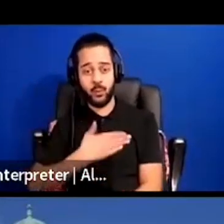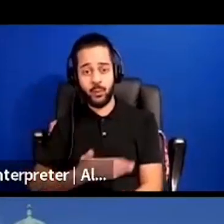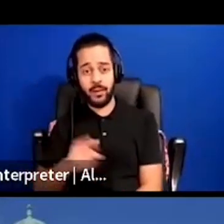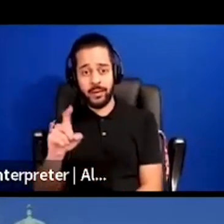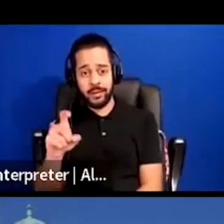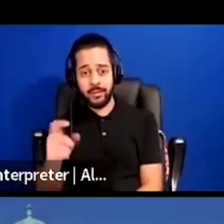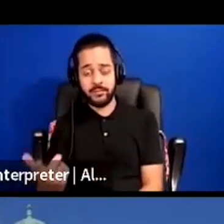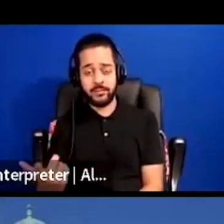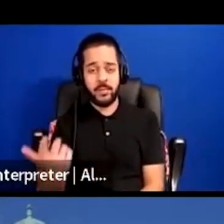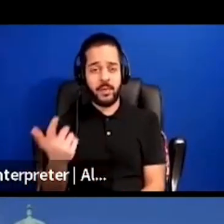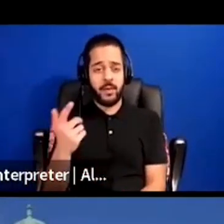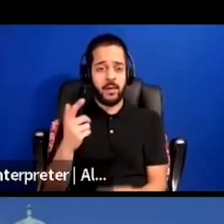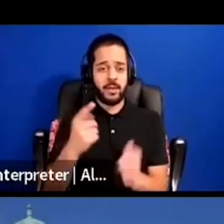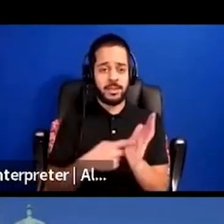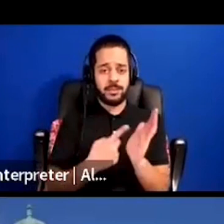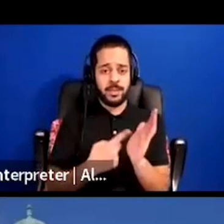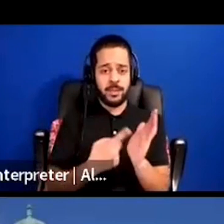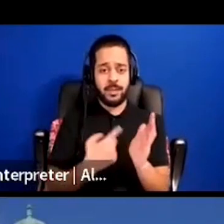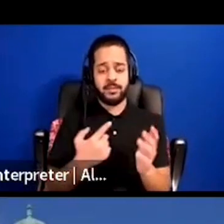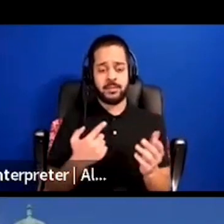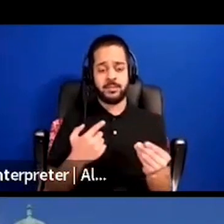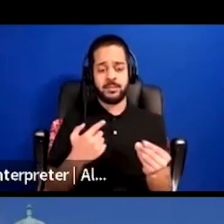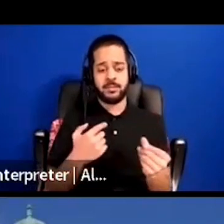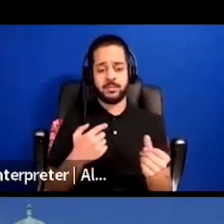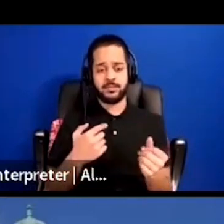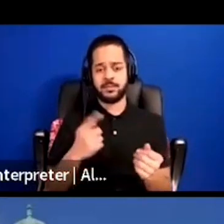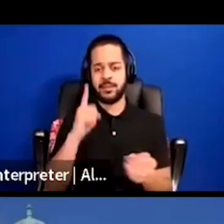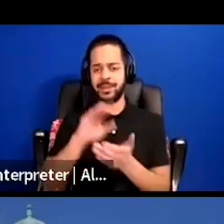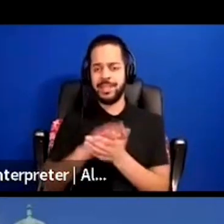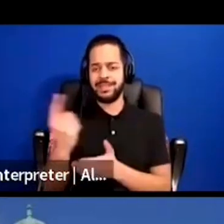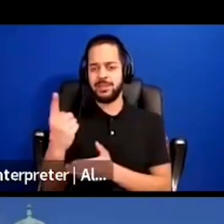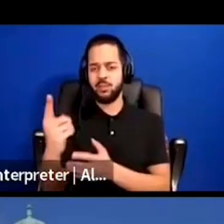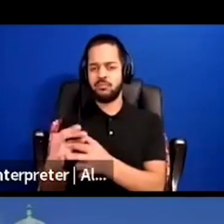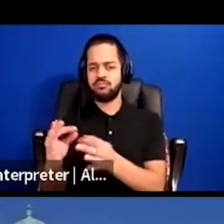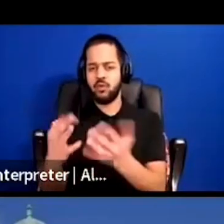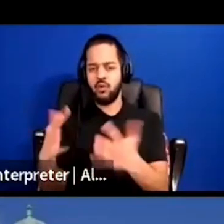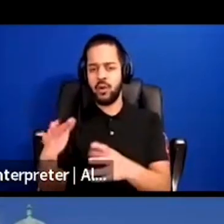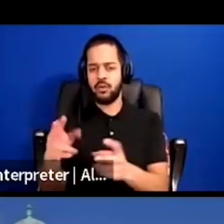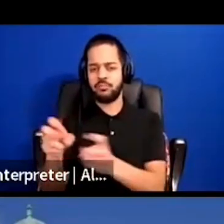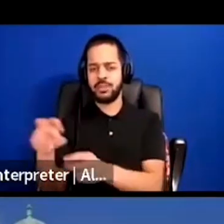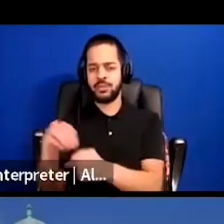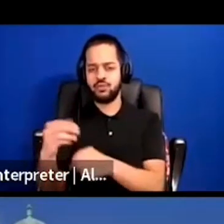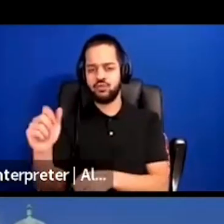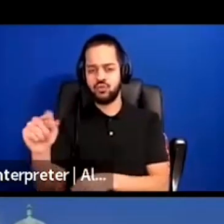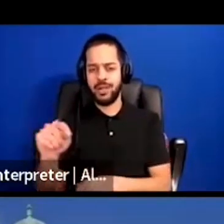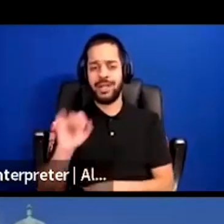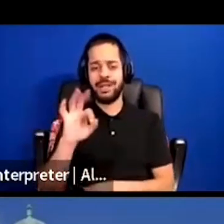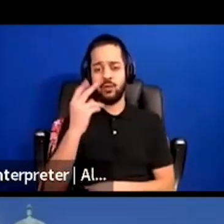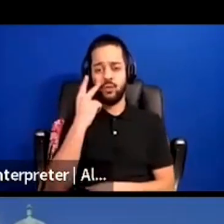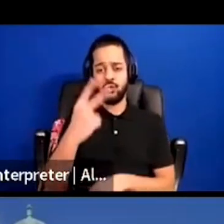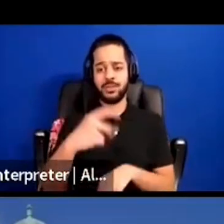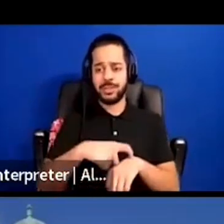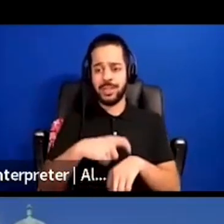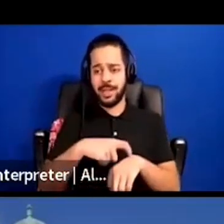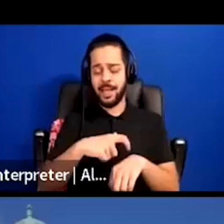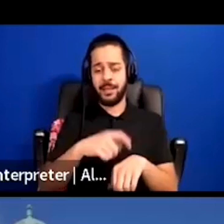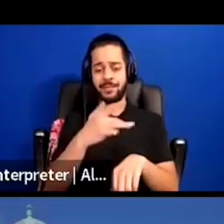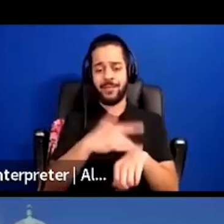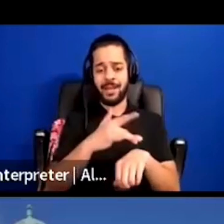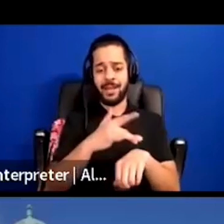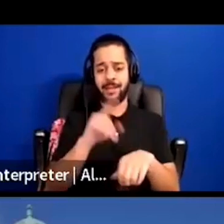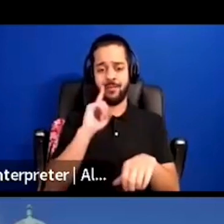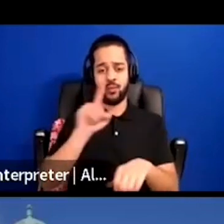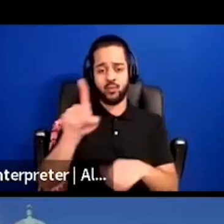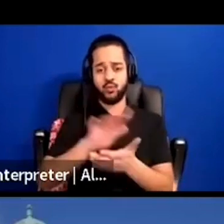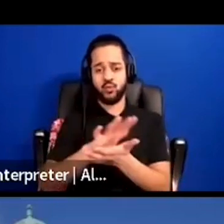as I think somebody put it in there, when you look at the time and availability of the school, a lot of